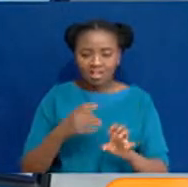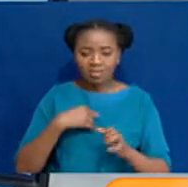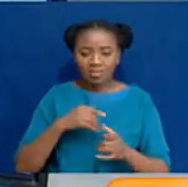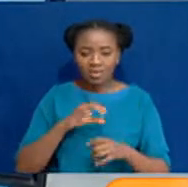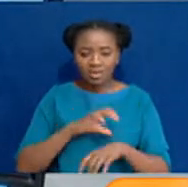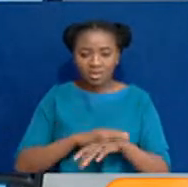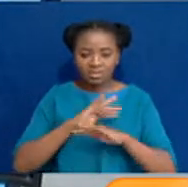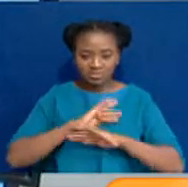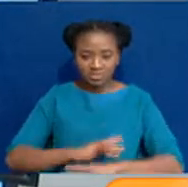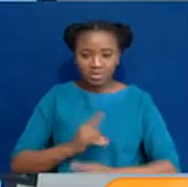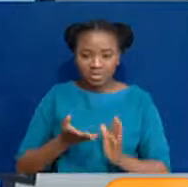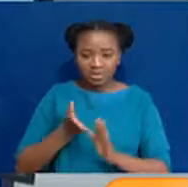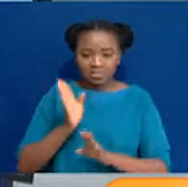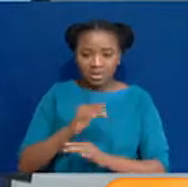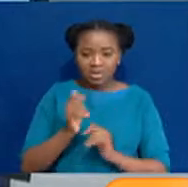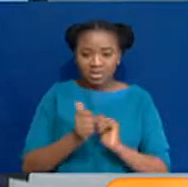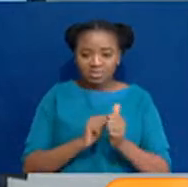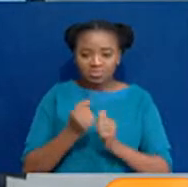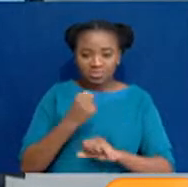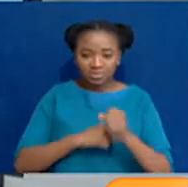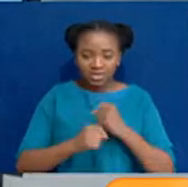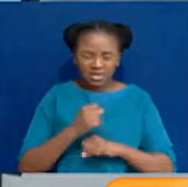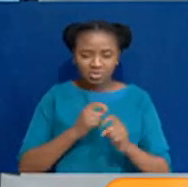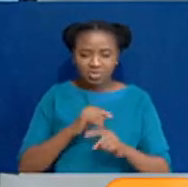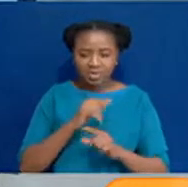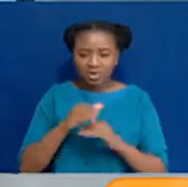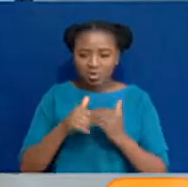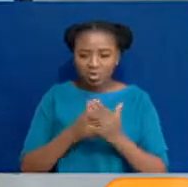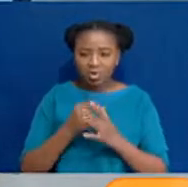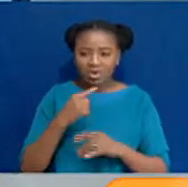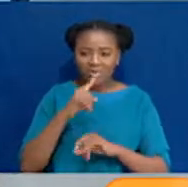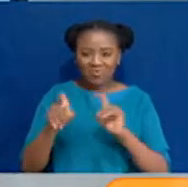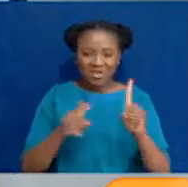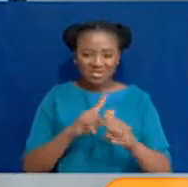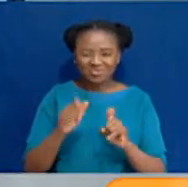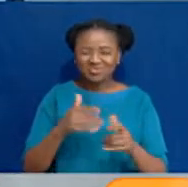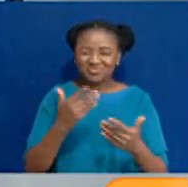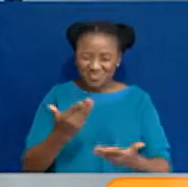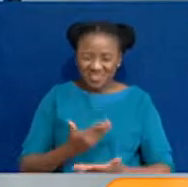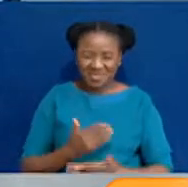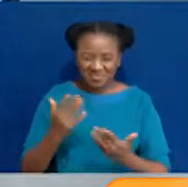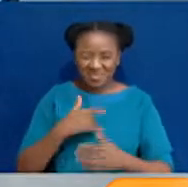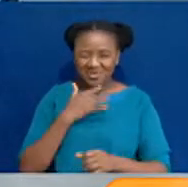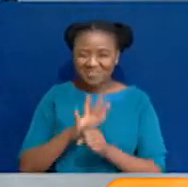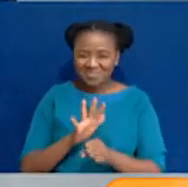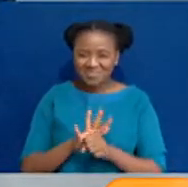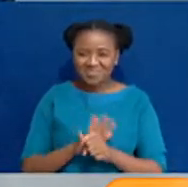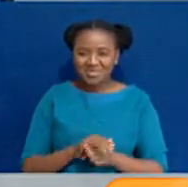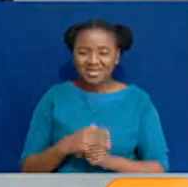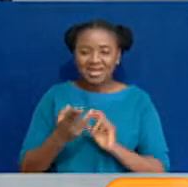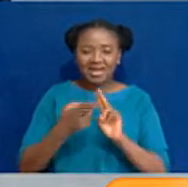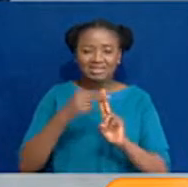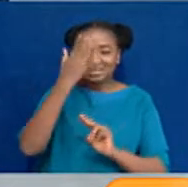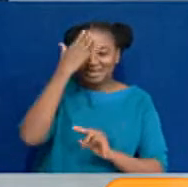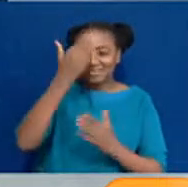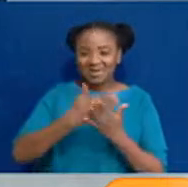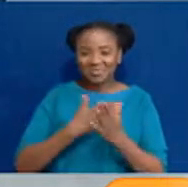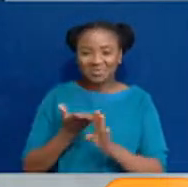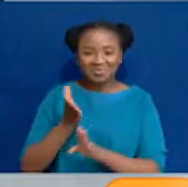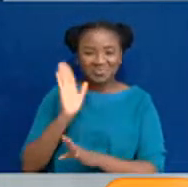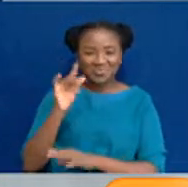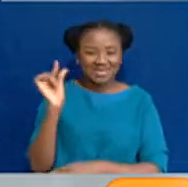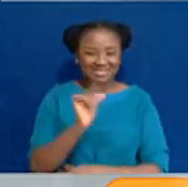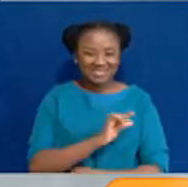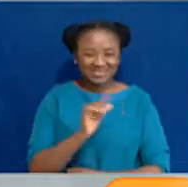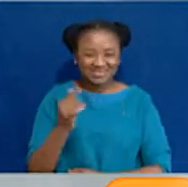through the sporting action, and then all the questions from the public will now be posed. The questions are welcome. Yes, right. Yeah. From Trevor Bidja, Citizen TV Kenya, is the hashtag Monday Report. Waziri is